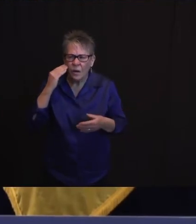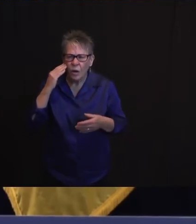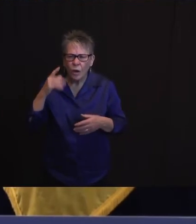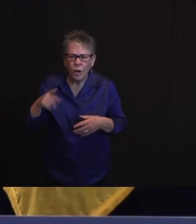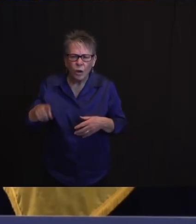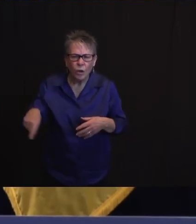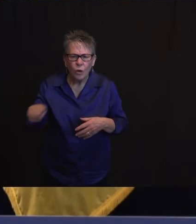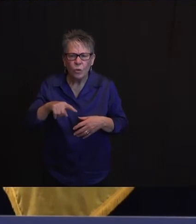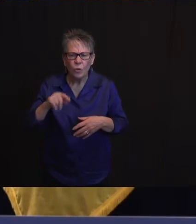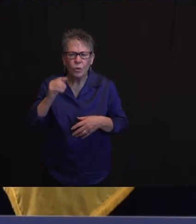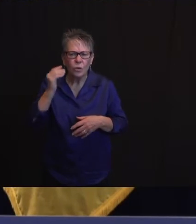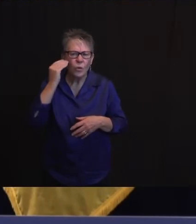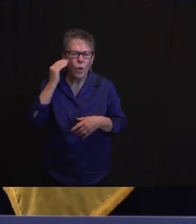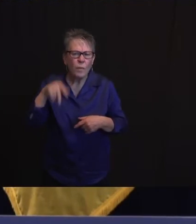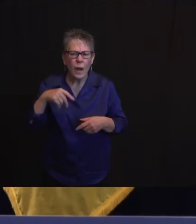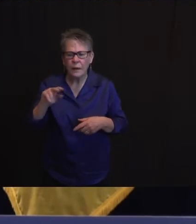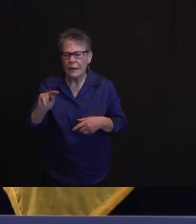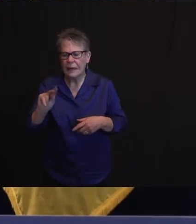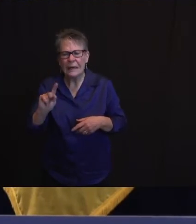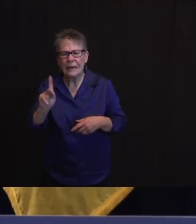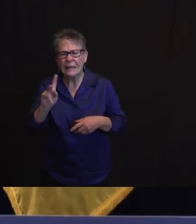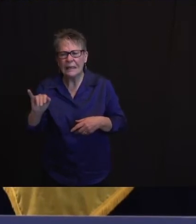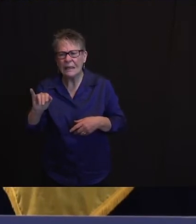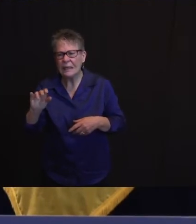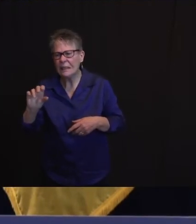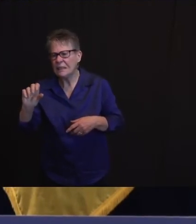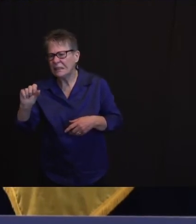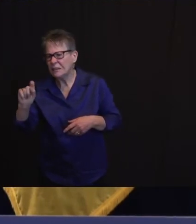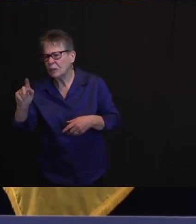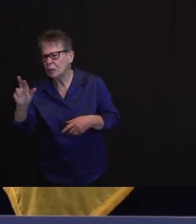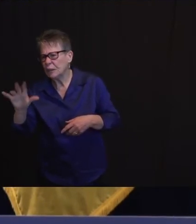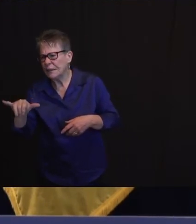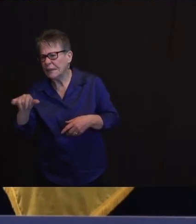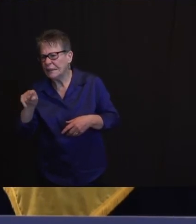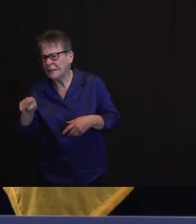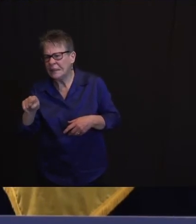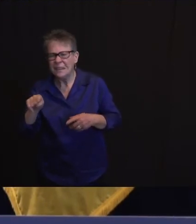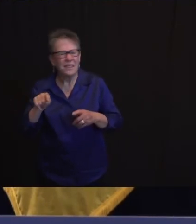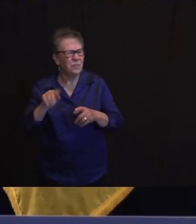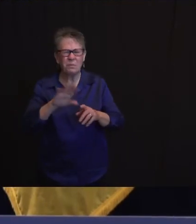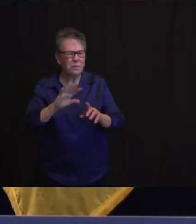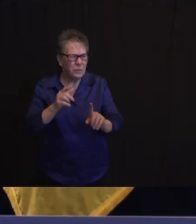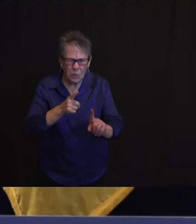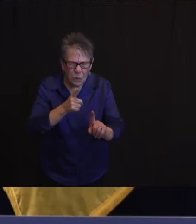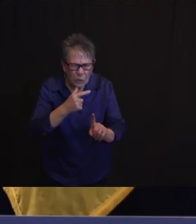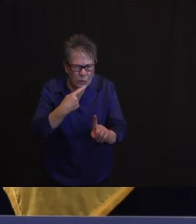who is seeking a pardon after pleading guilty to a nonviolent offense. Oops, sorry, who? Nikki Tierney.